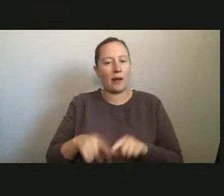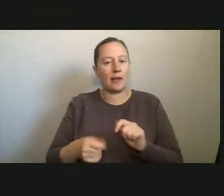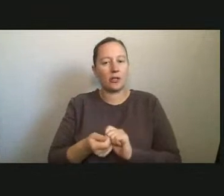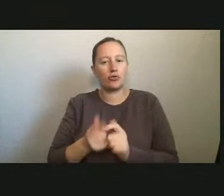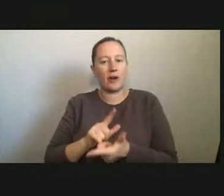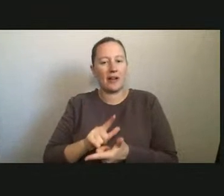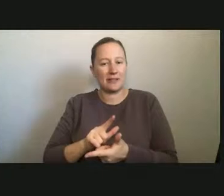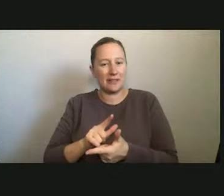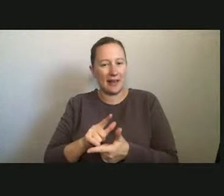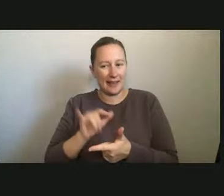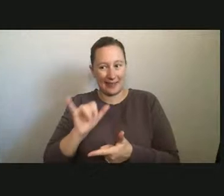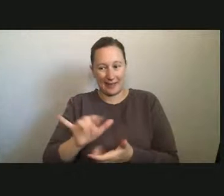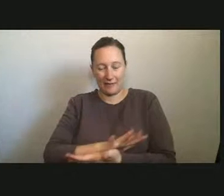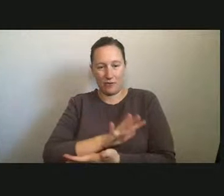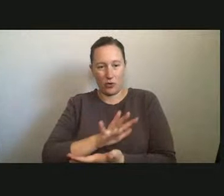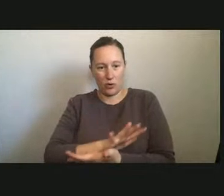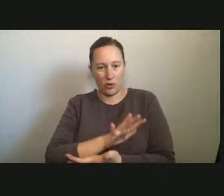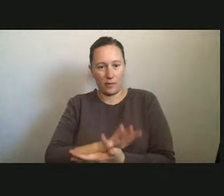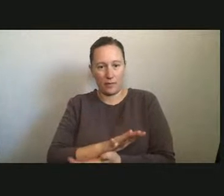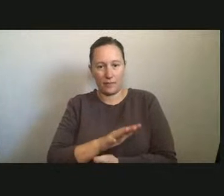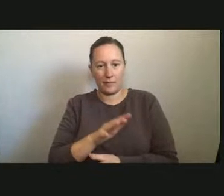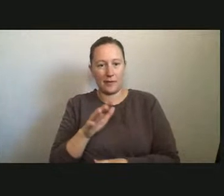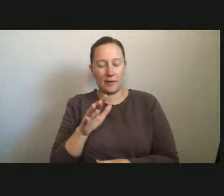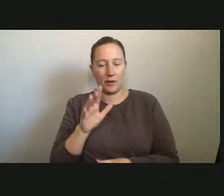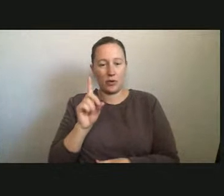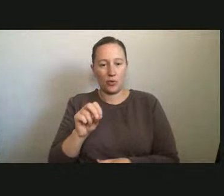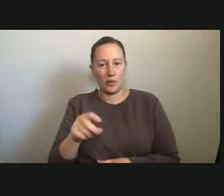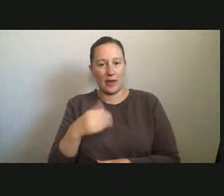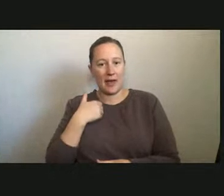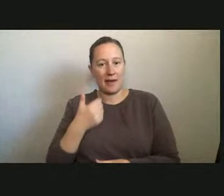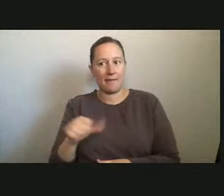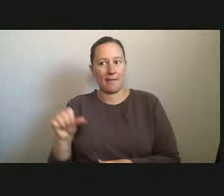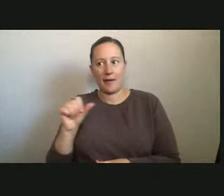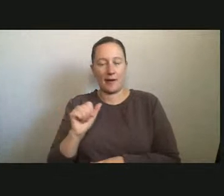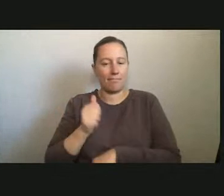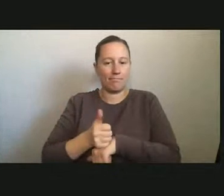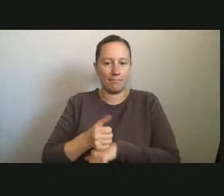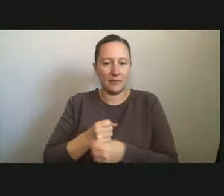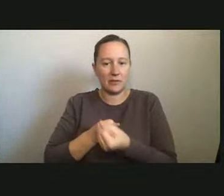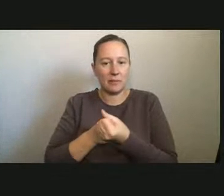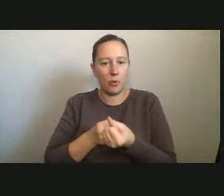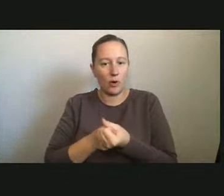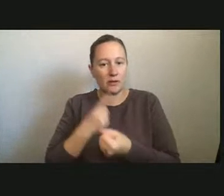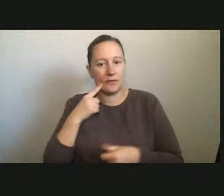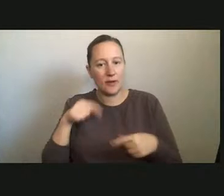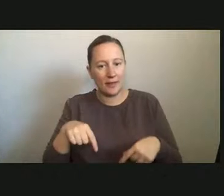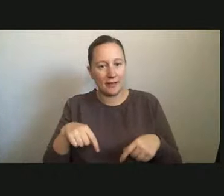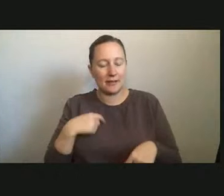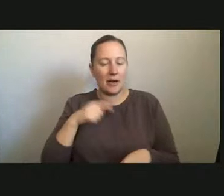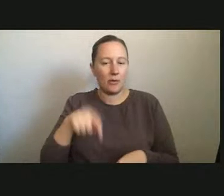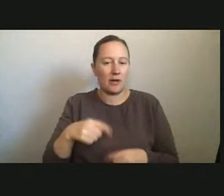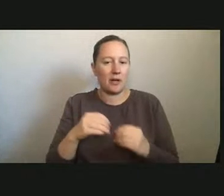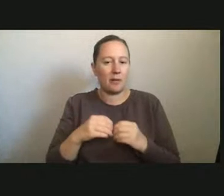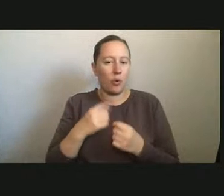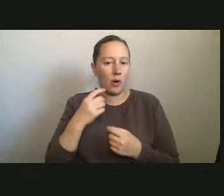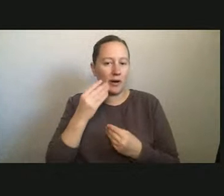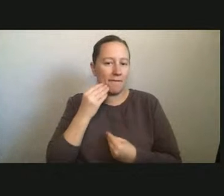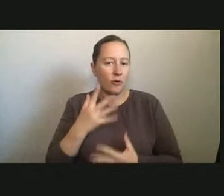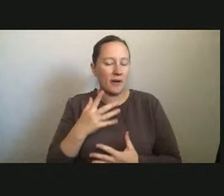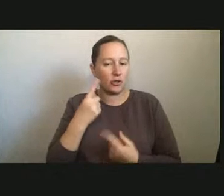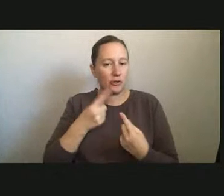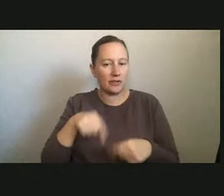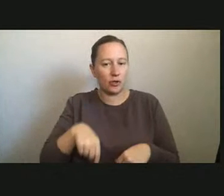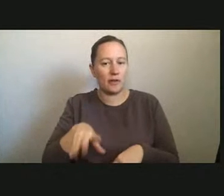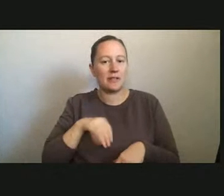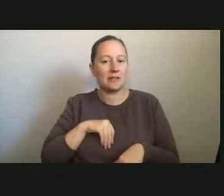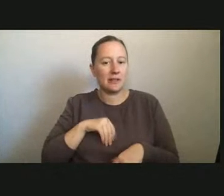consent form? Why don't they have any supports in place for this? So I would need more information to consider this acceptable. Until I